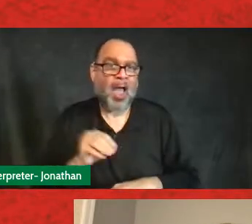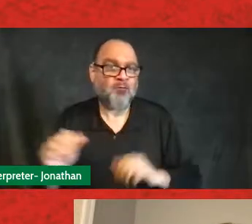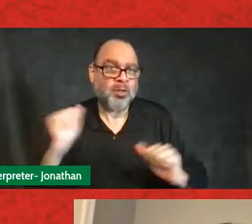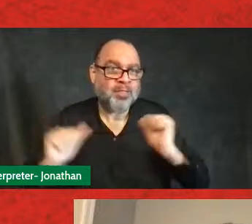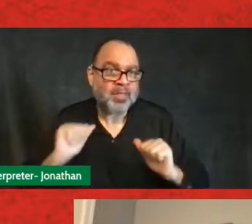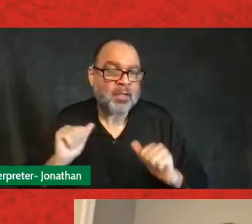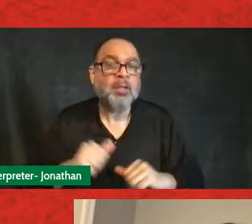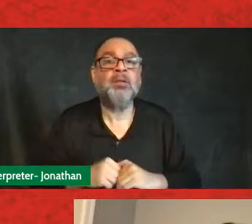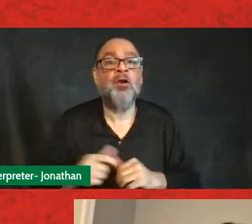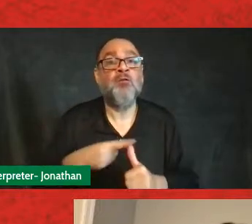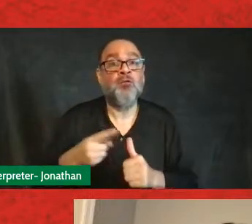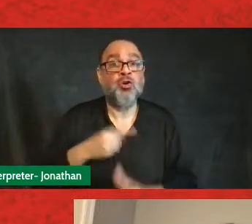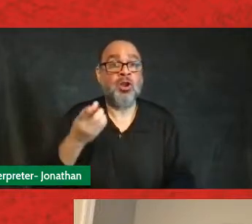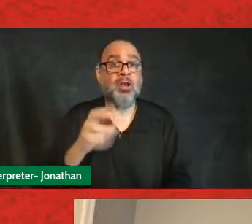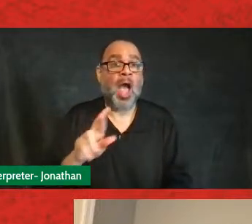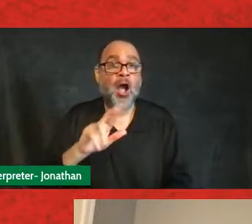actually,